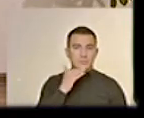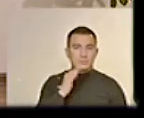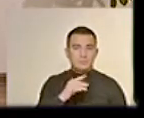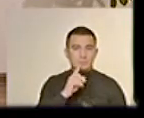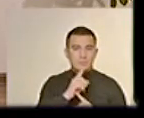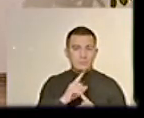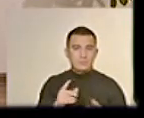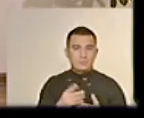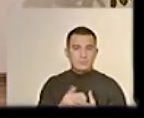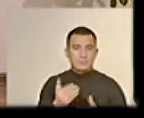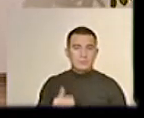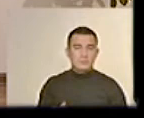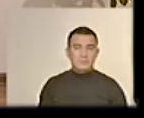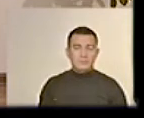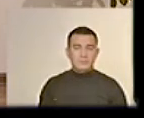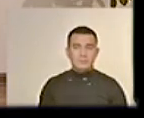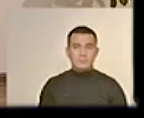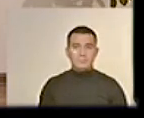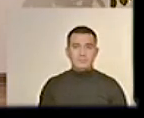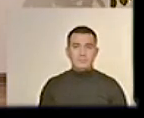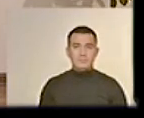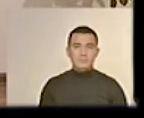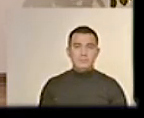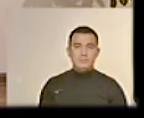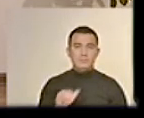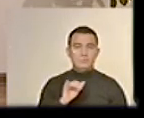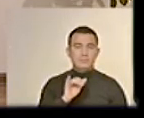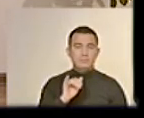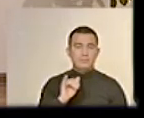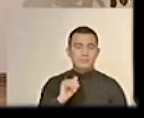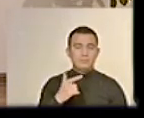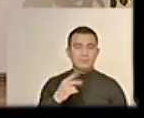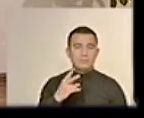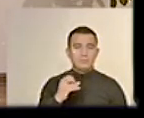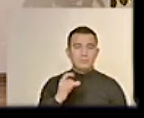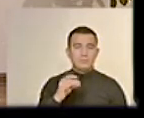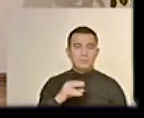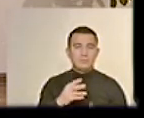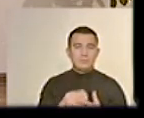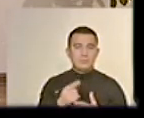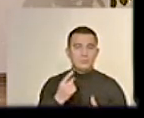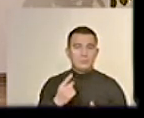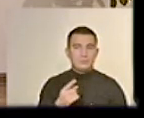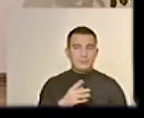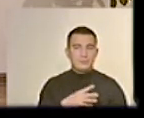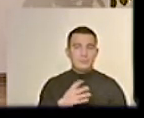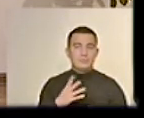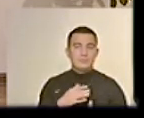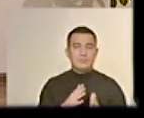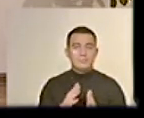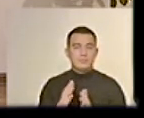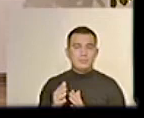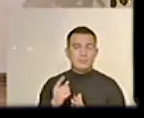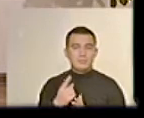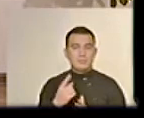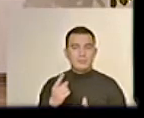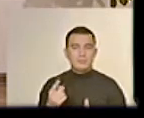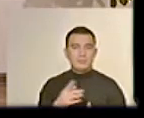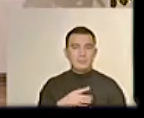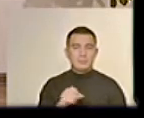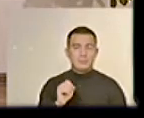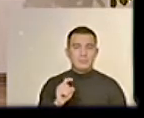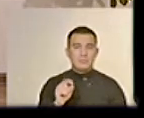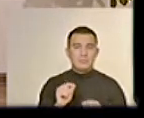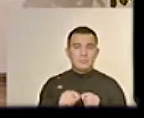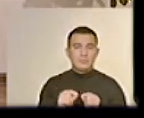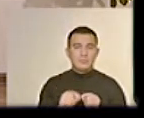Endi reaksiyani tenglashtirib olamiz. Bu yerda uglerod bitta, reaksiyadan keyin ham bitta uglerod bor. Oltin gugurtlar